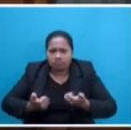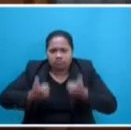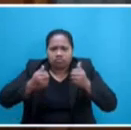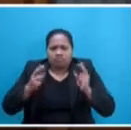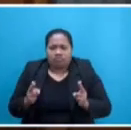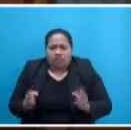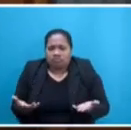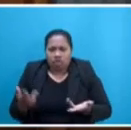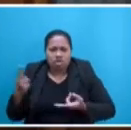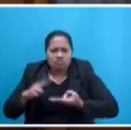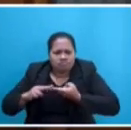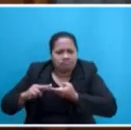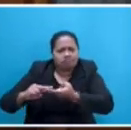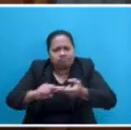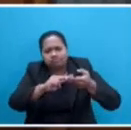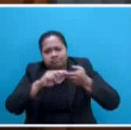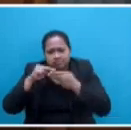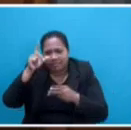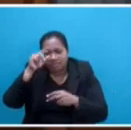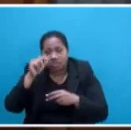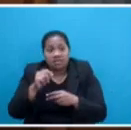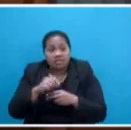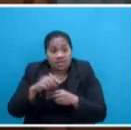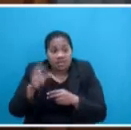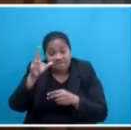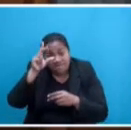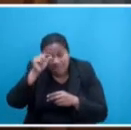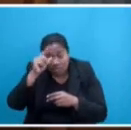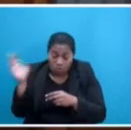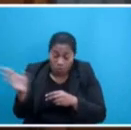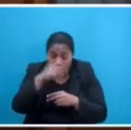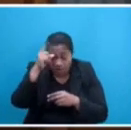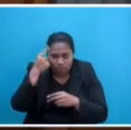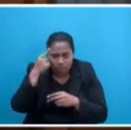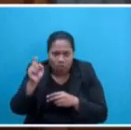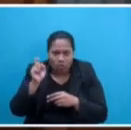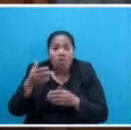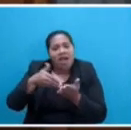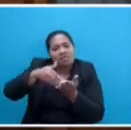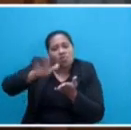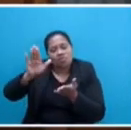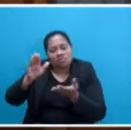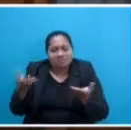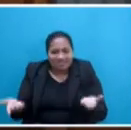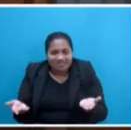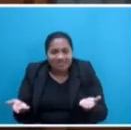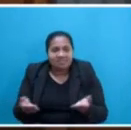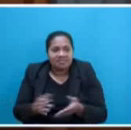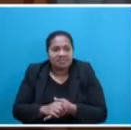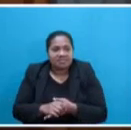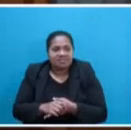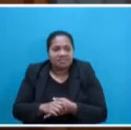the Constitution called us all Fijians, it was endorsed by this victory. Peter chapter 3 verse 8